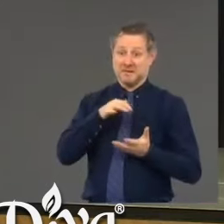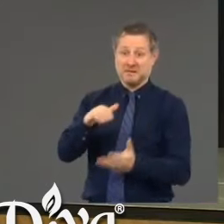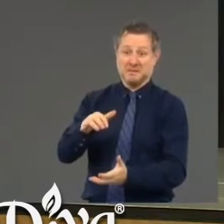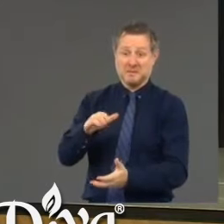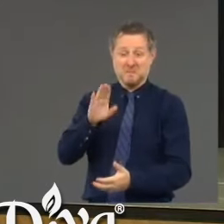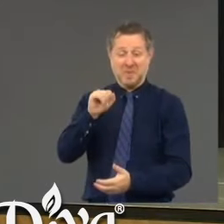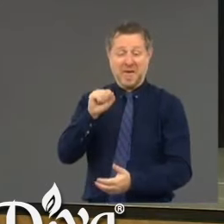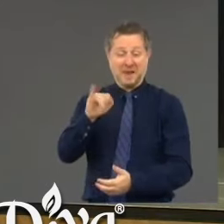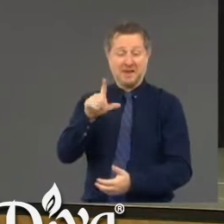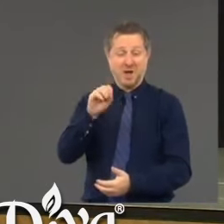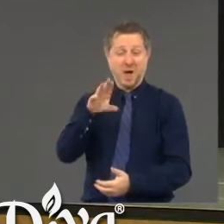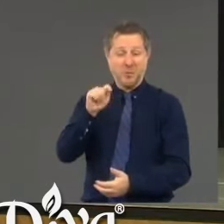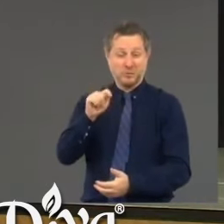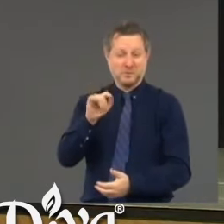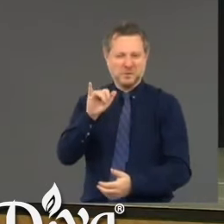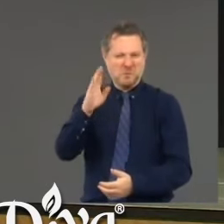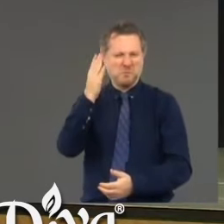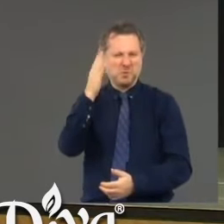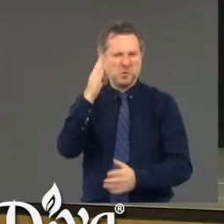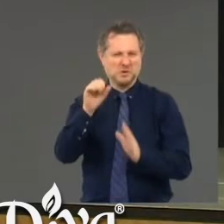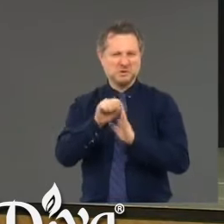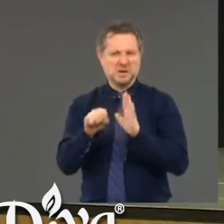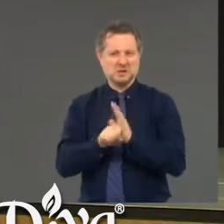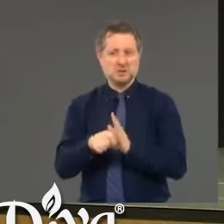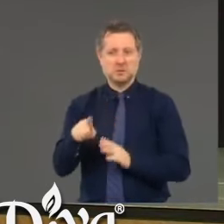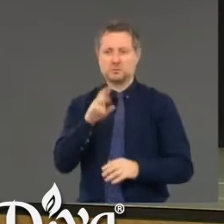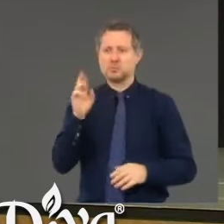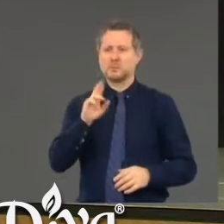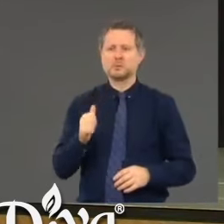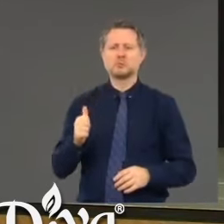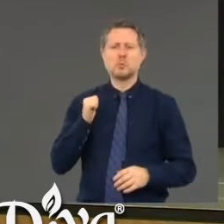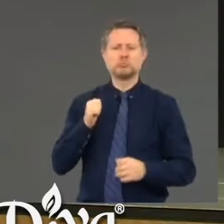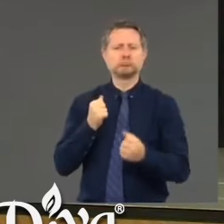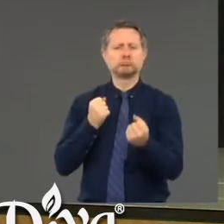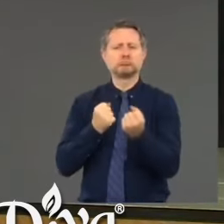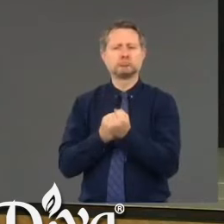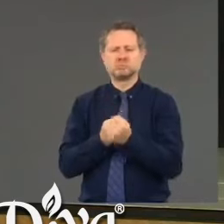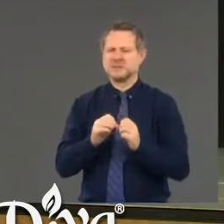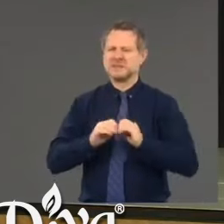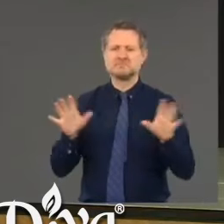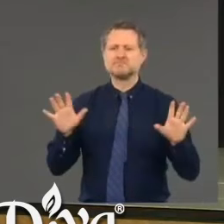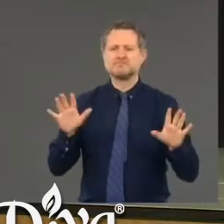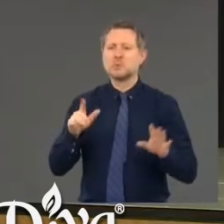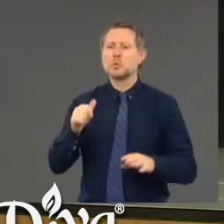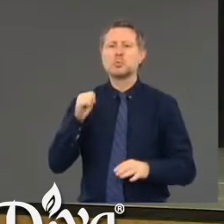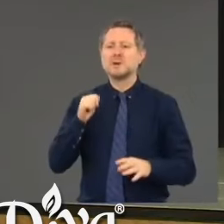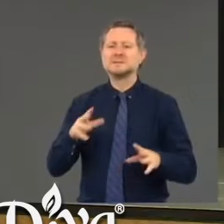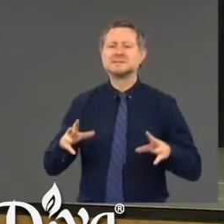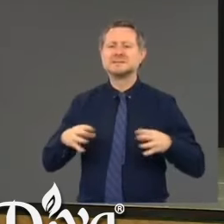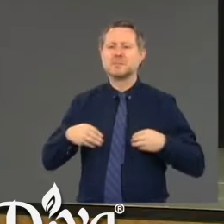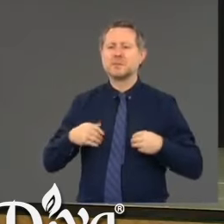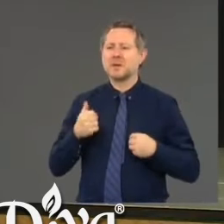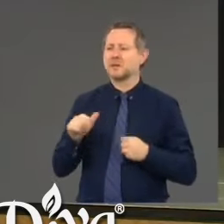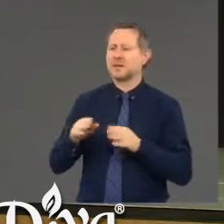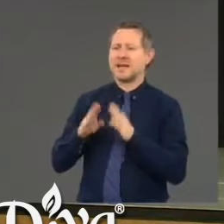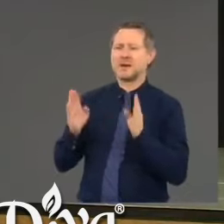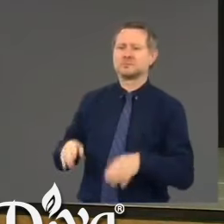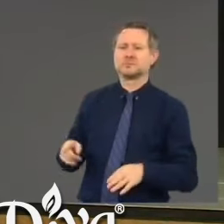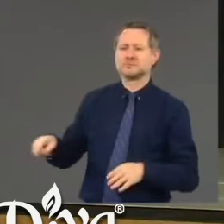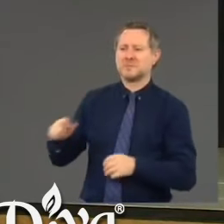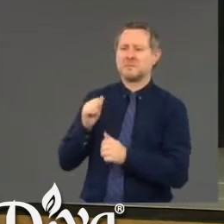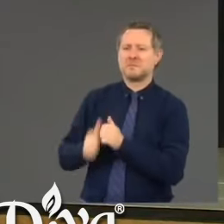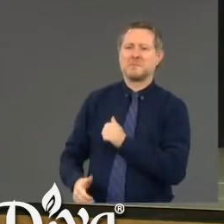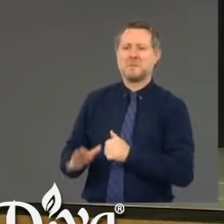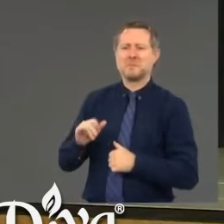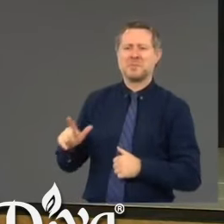going to stand for that. They've made it clear they're not going to take up the House bill. And so I say, and if you